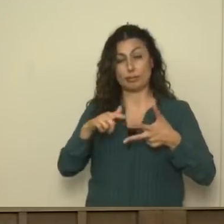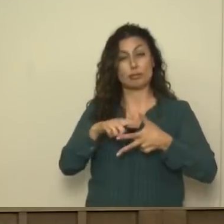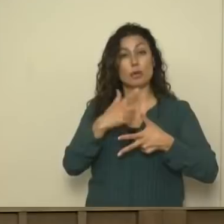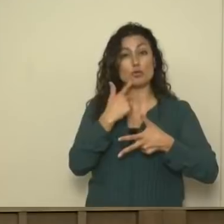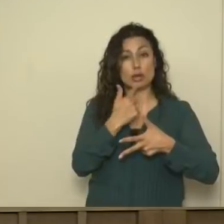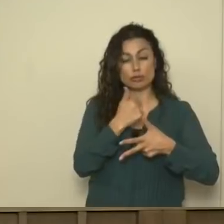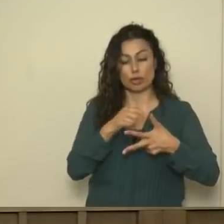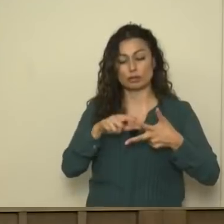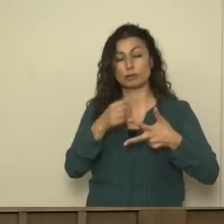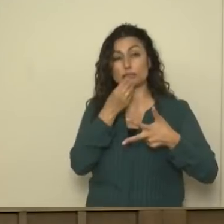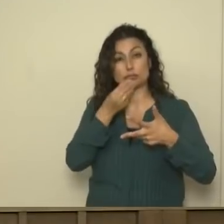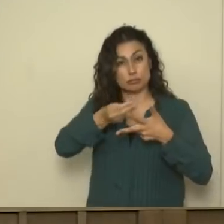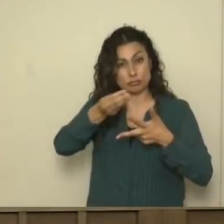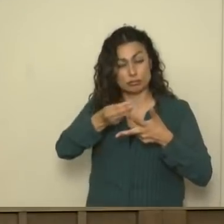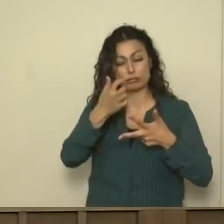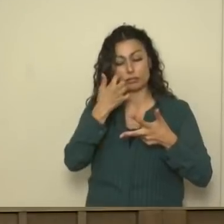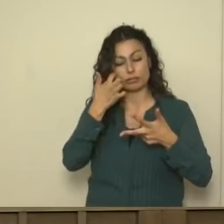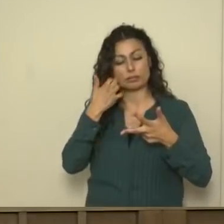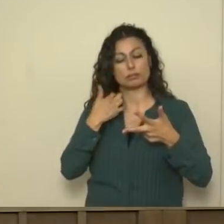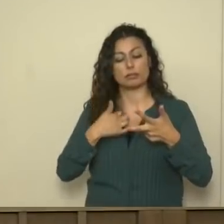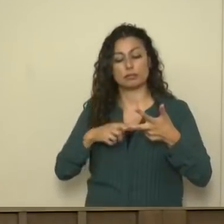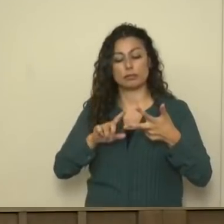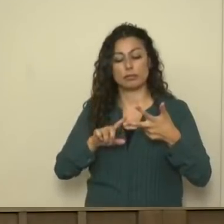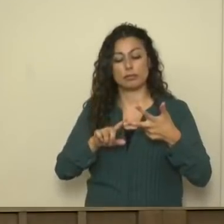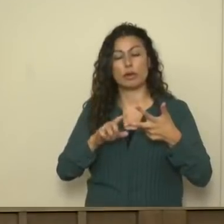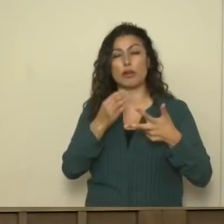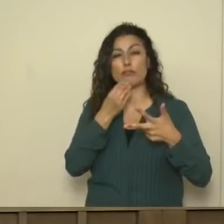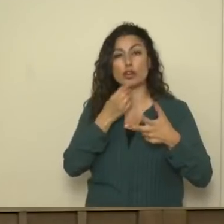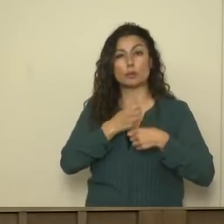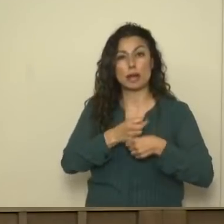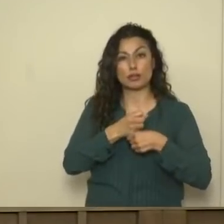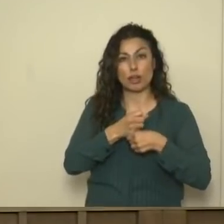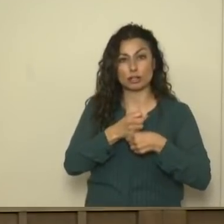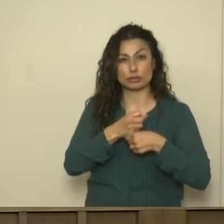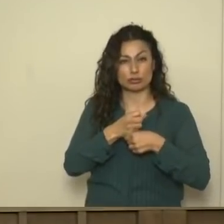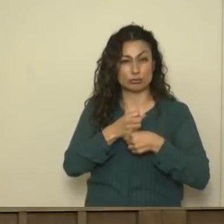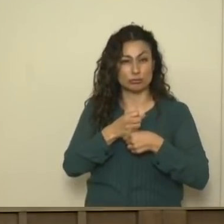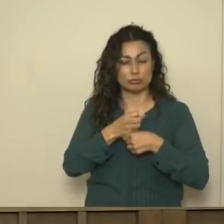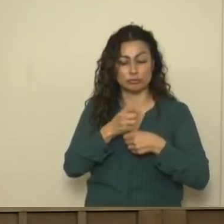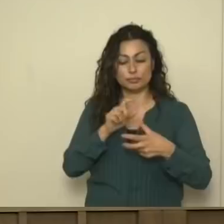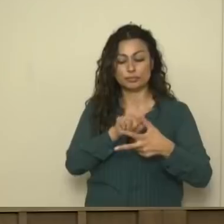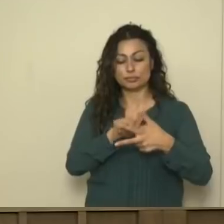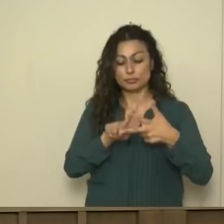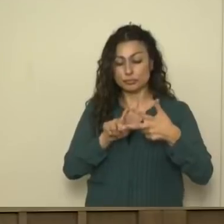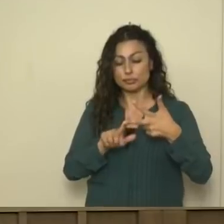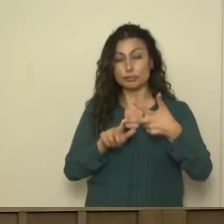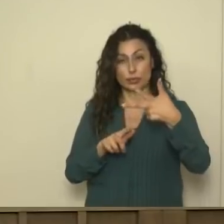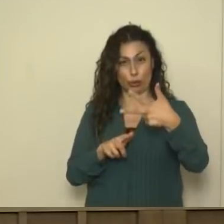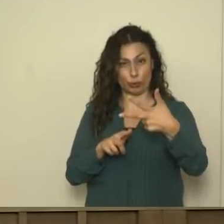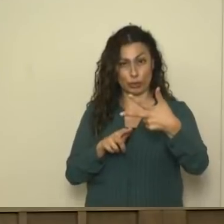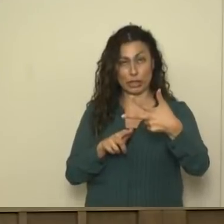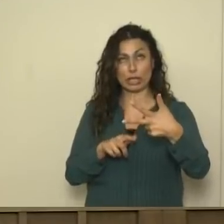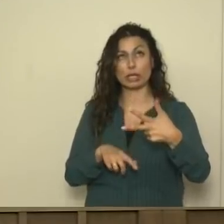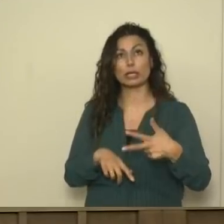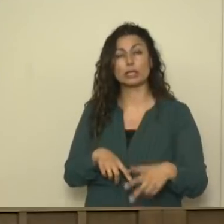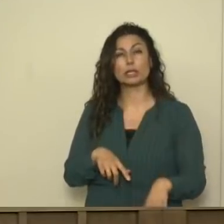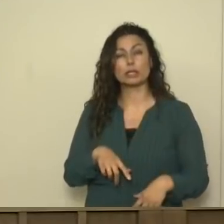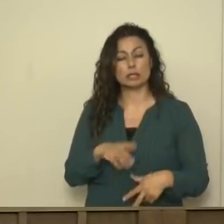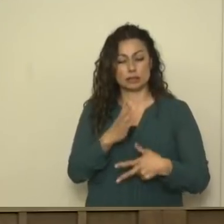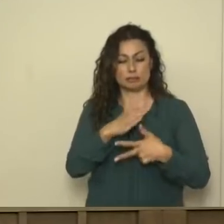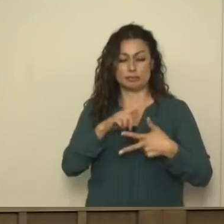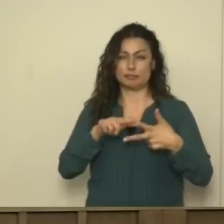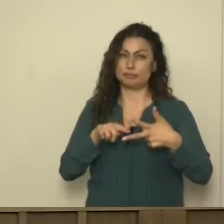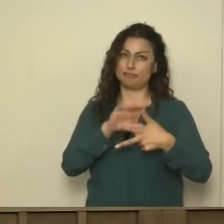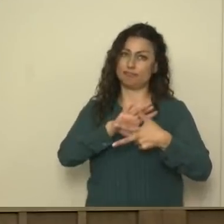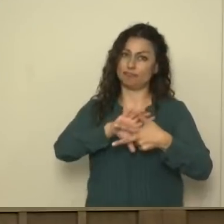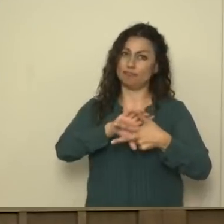restaurants, grocery stores, and food manufacturing processes. So those 3 sectors make